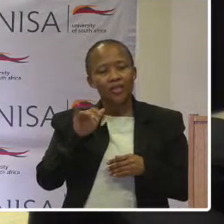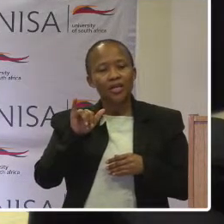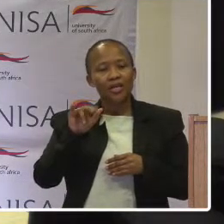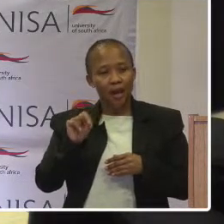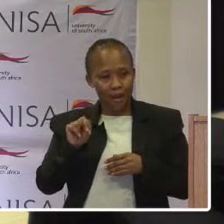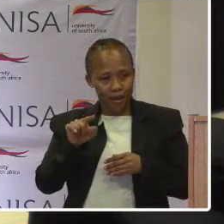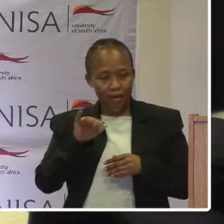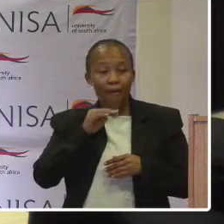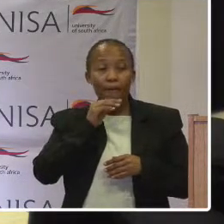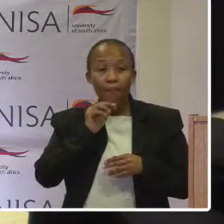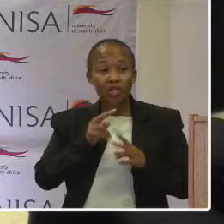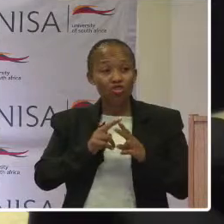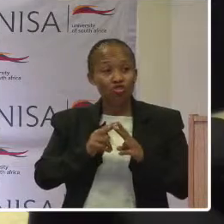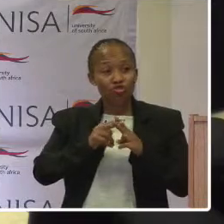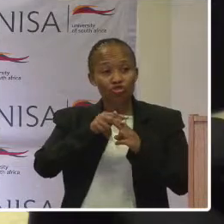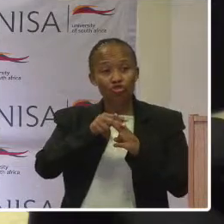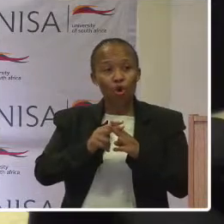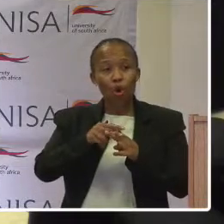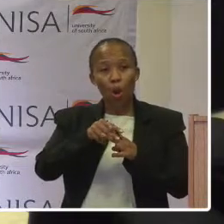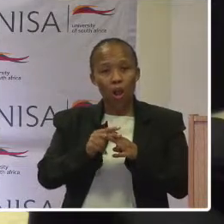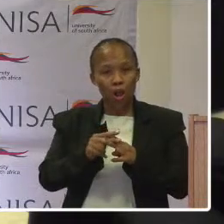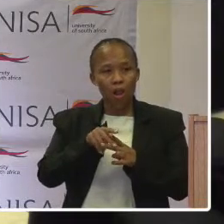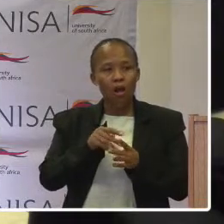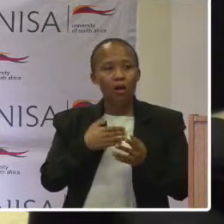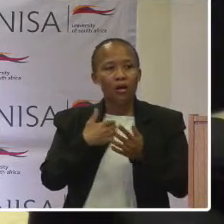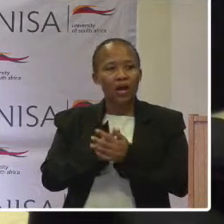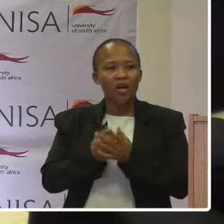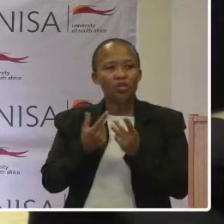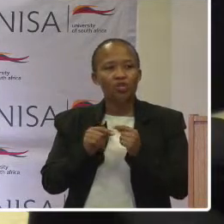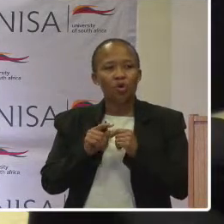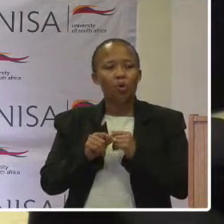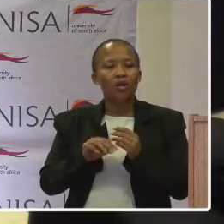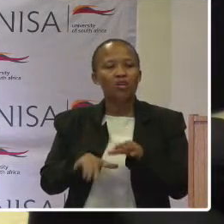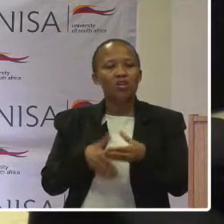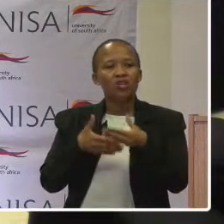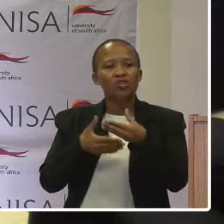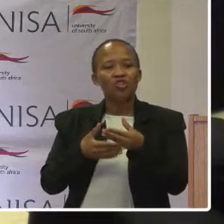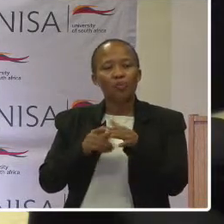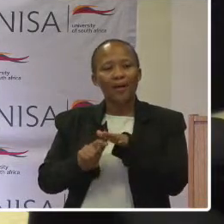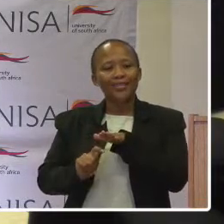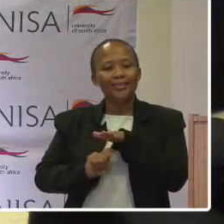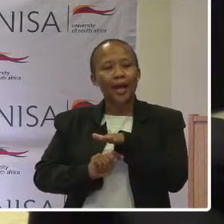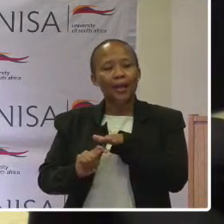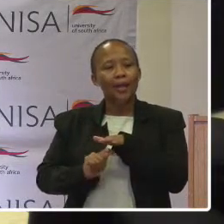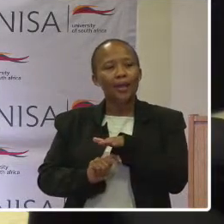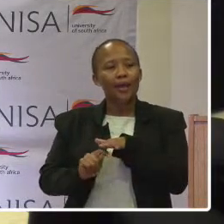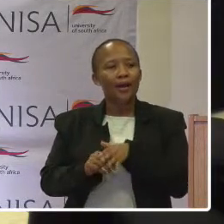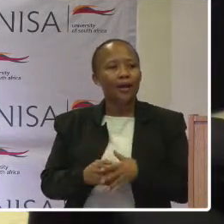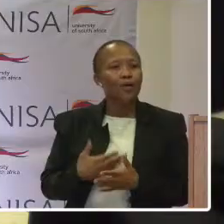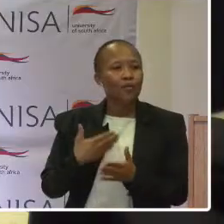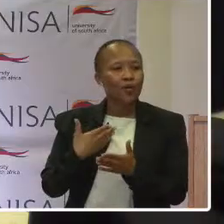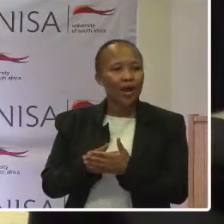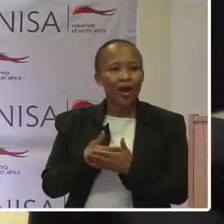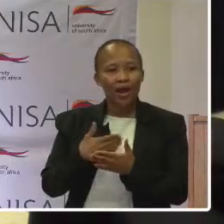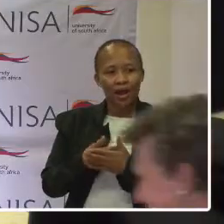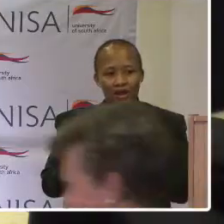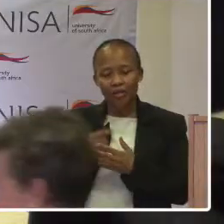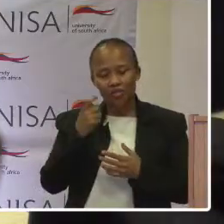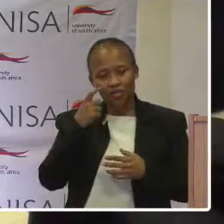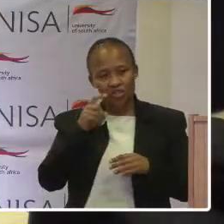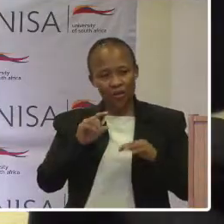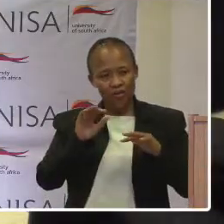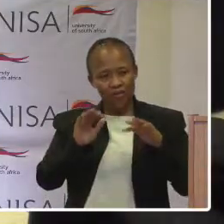to scan a document and check for similarities to ascertain